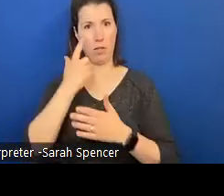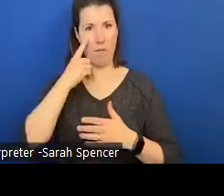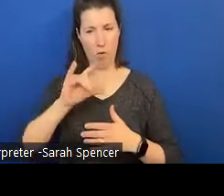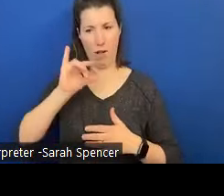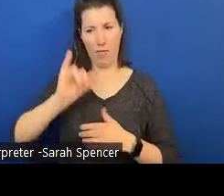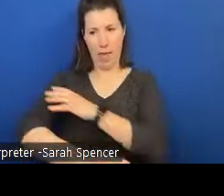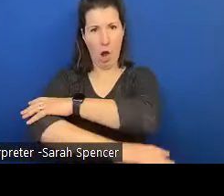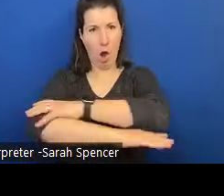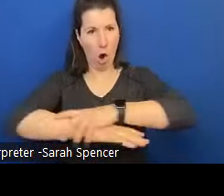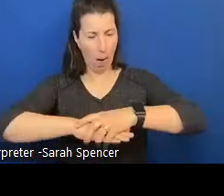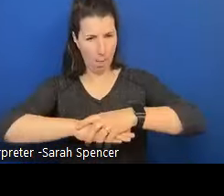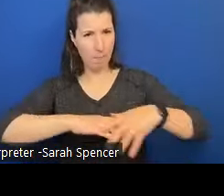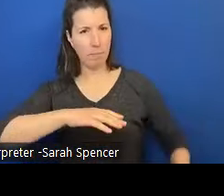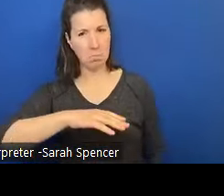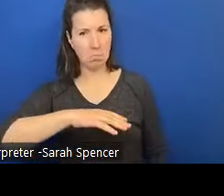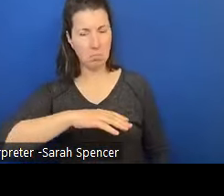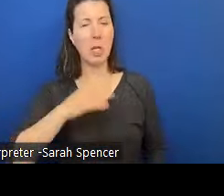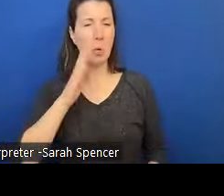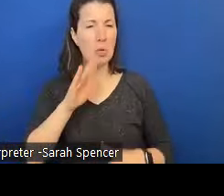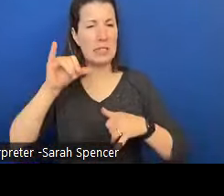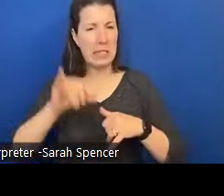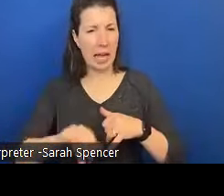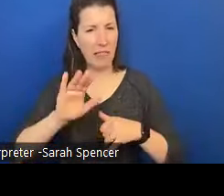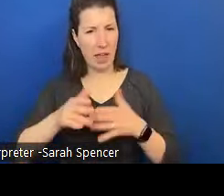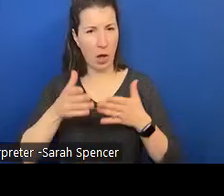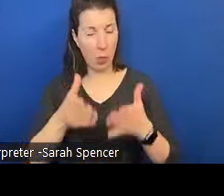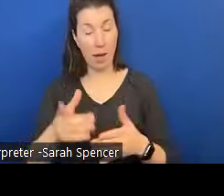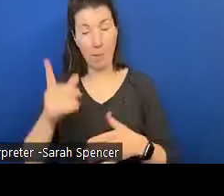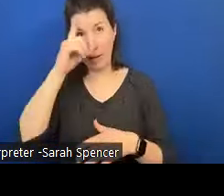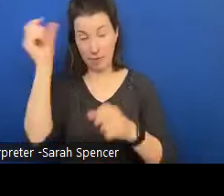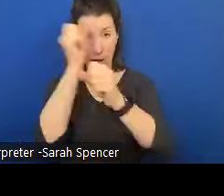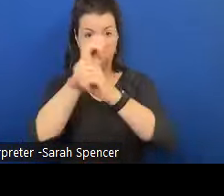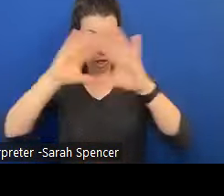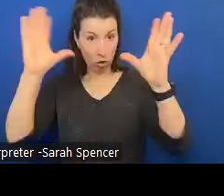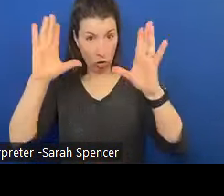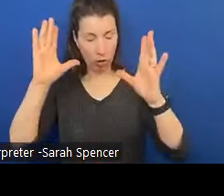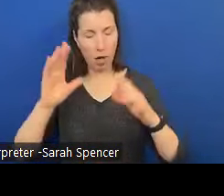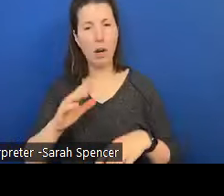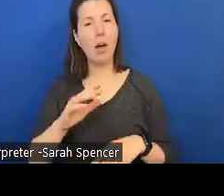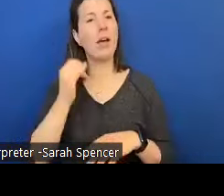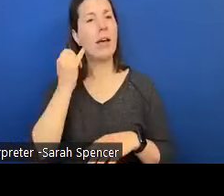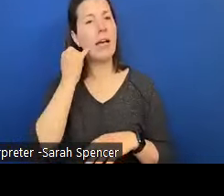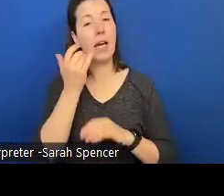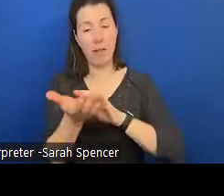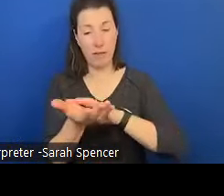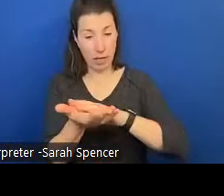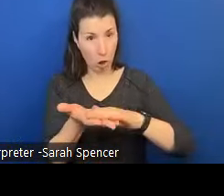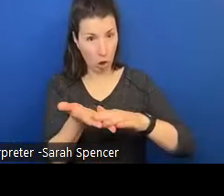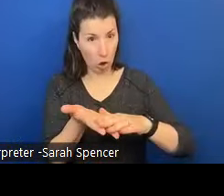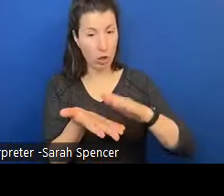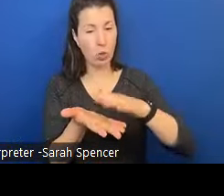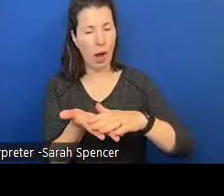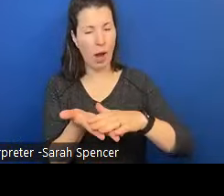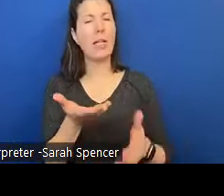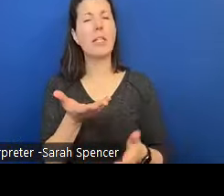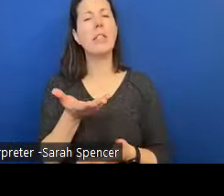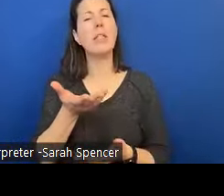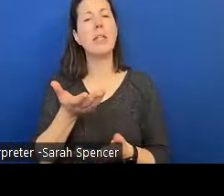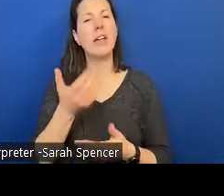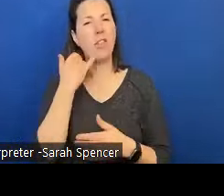in that position because of muscle tone. So now if you imagine that all of your fingers were wide open and like touching the table and